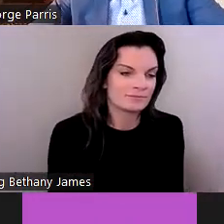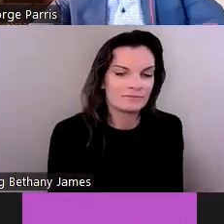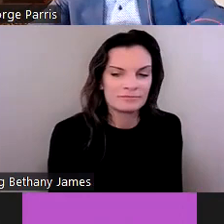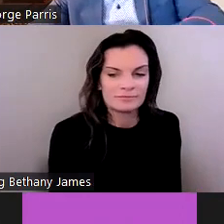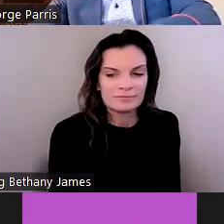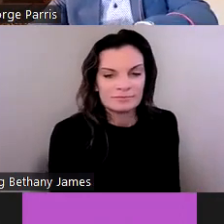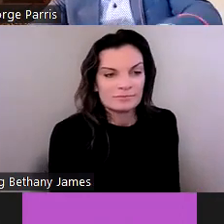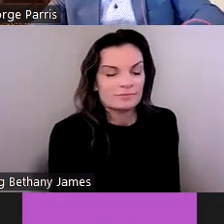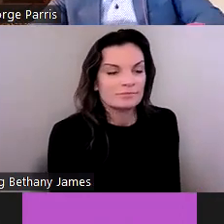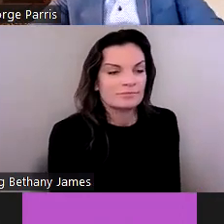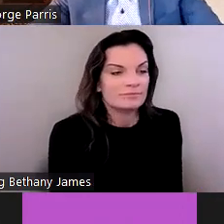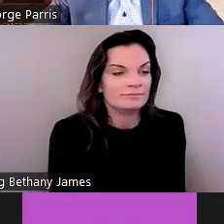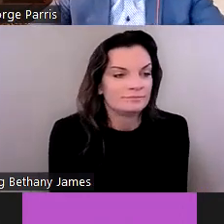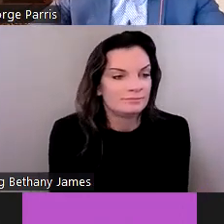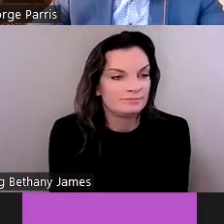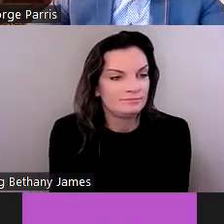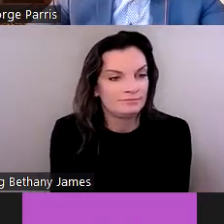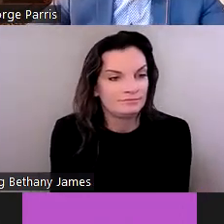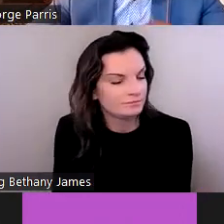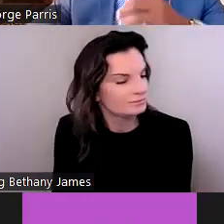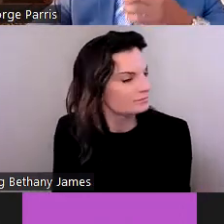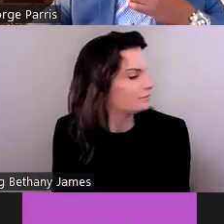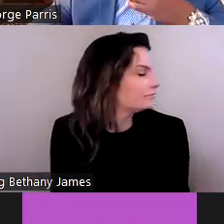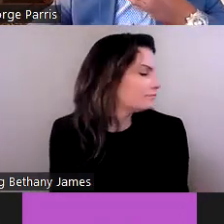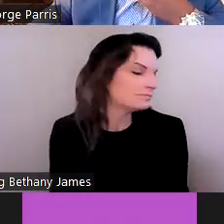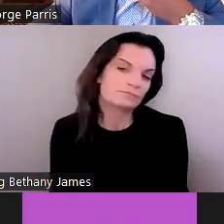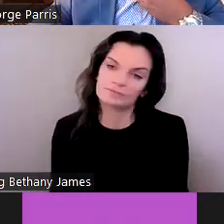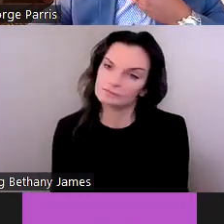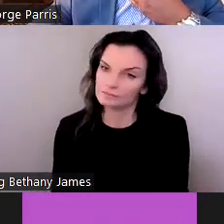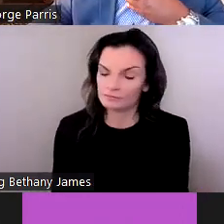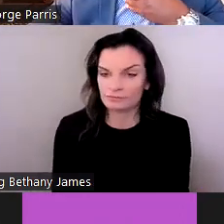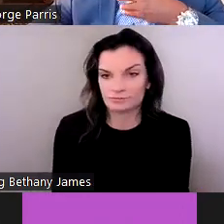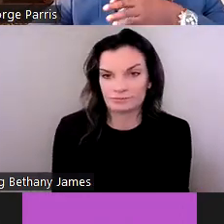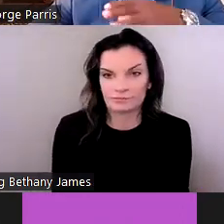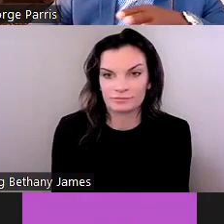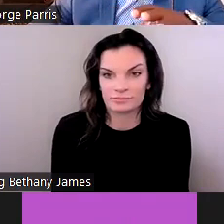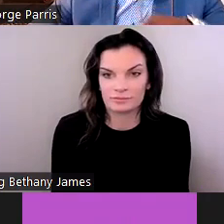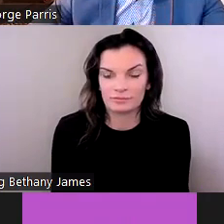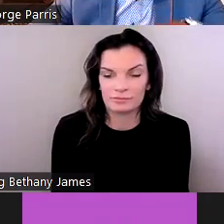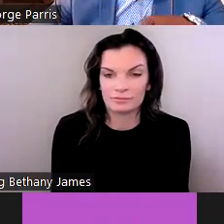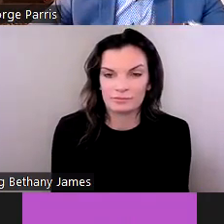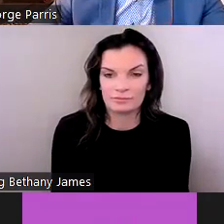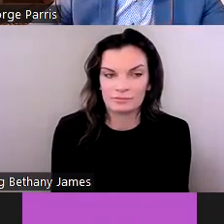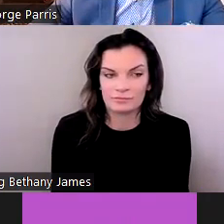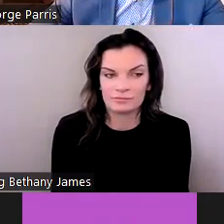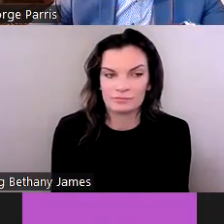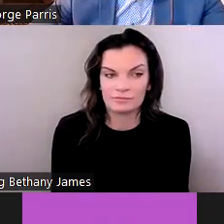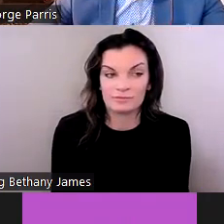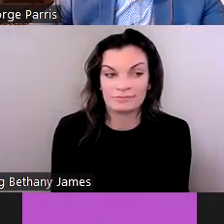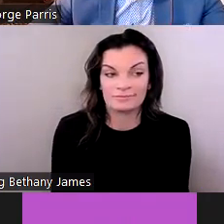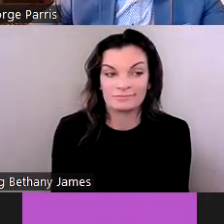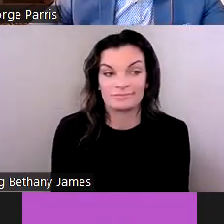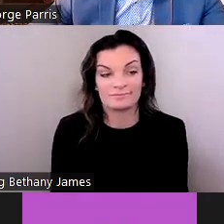So let me give you some more stats. There's 1 in 6 people experience mental health problems